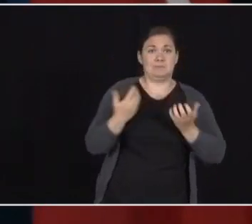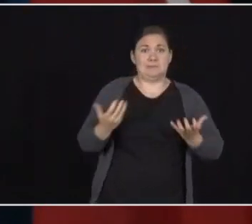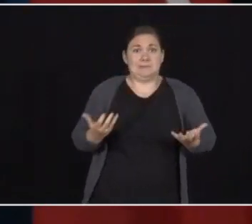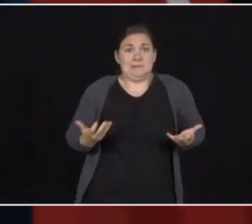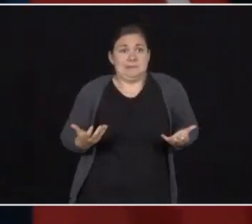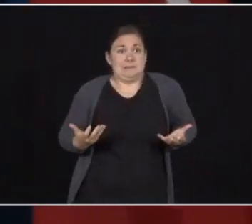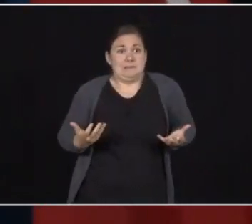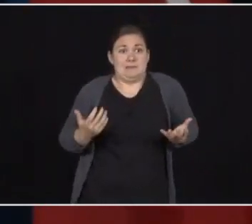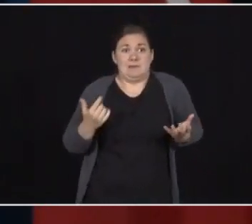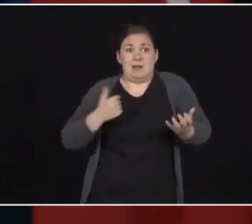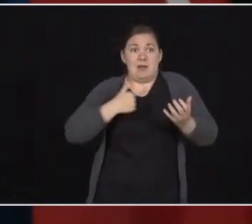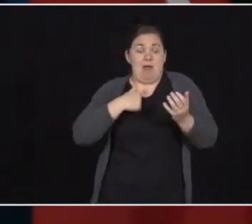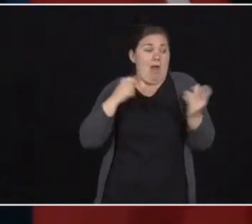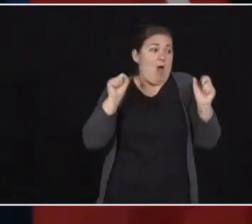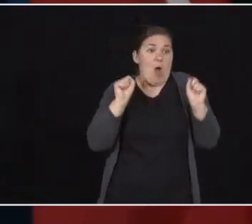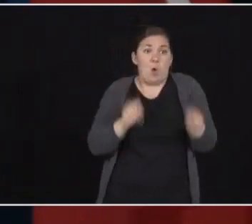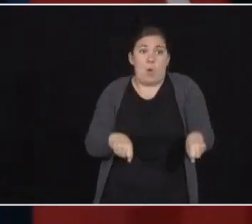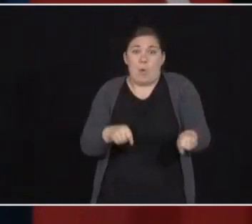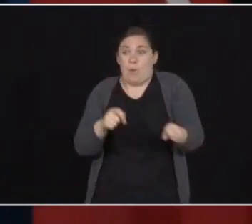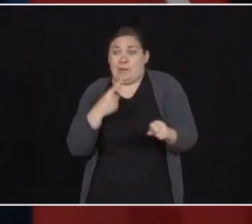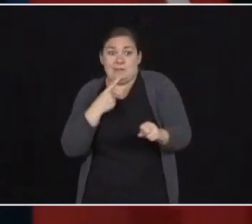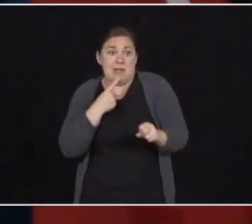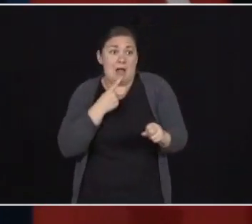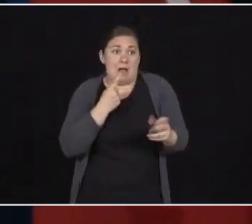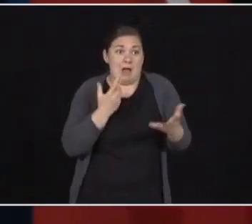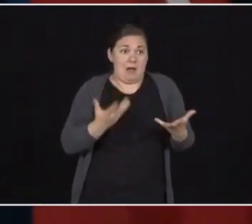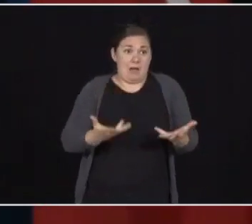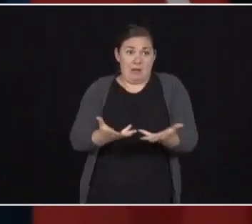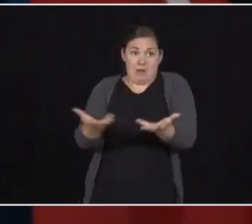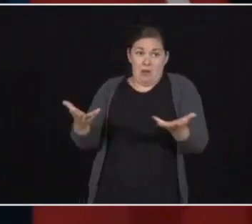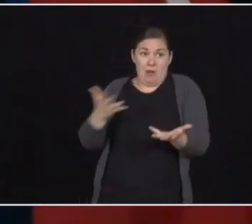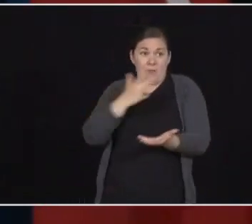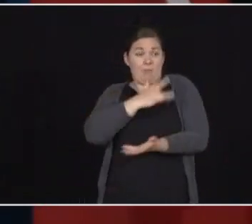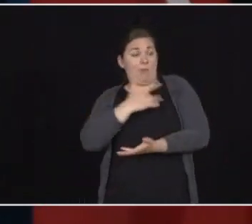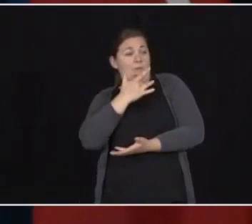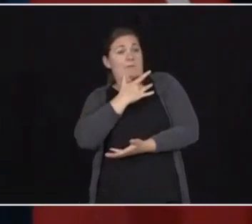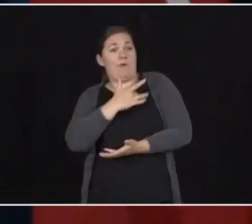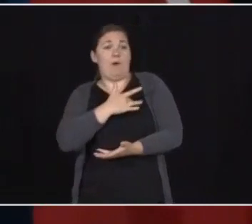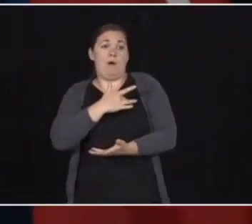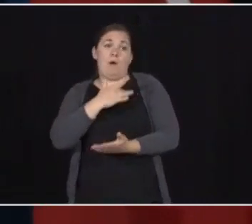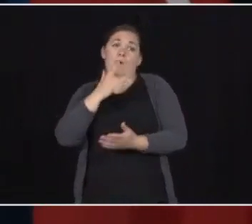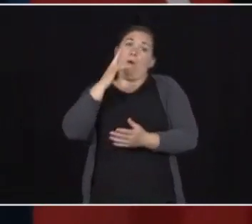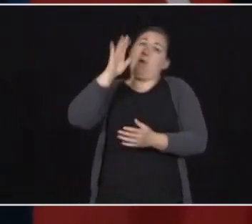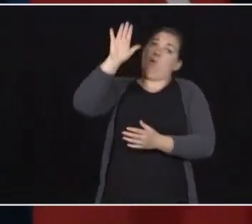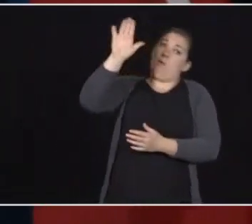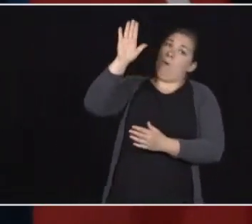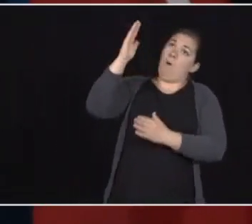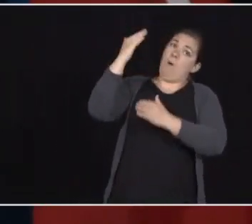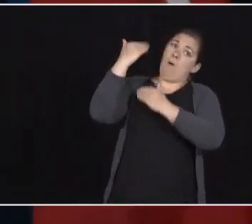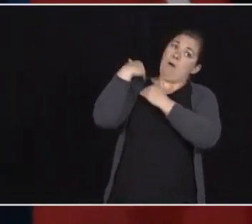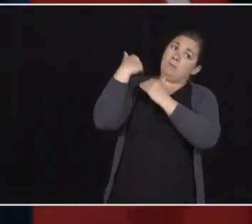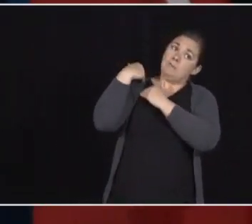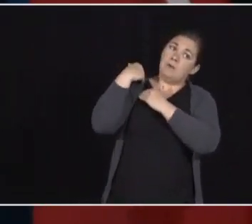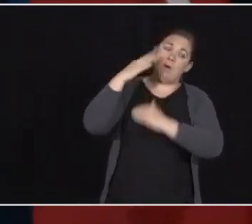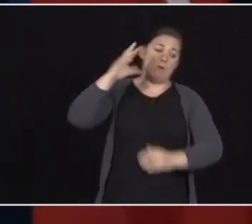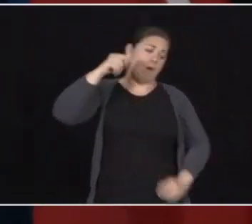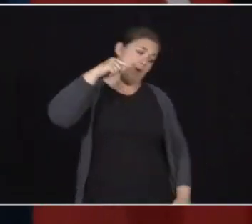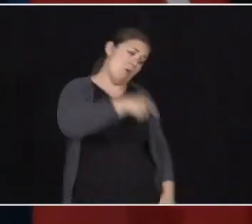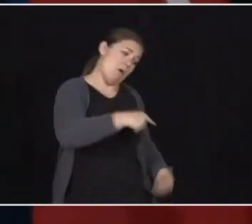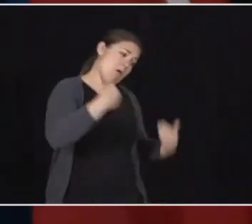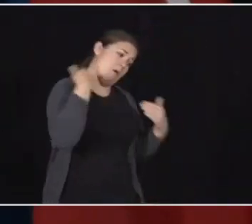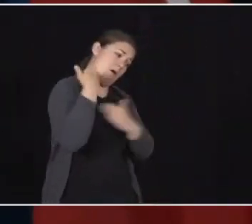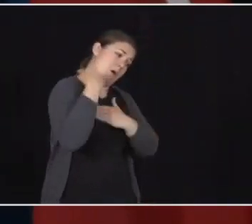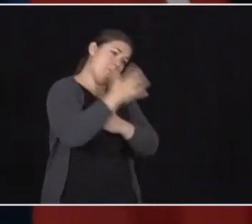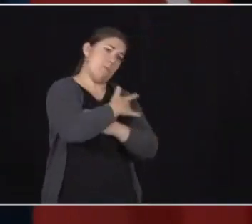say that it's not the province's responsibility, it's the feds, and the feds could say it's our responsibility. Hey, we're in this together, and if we're in